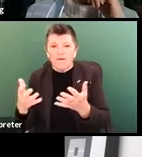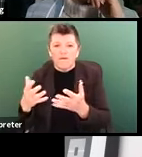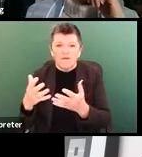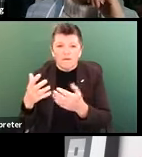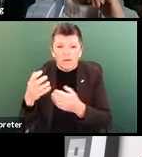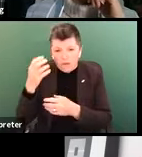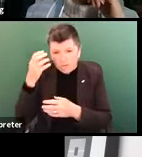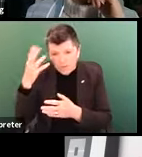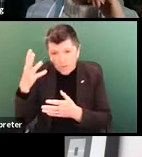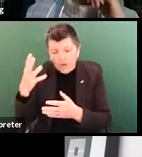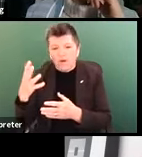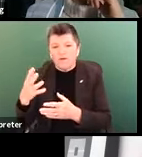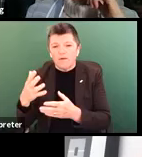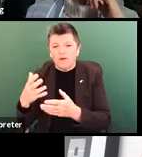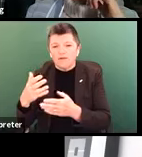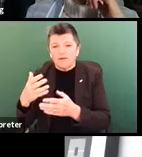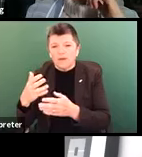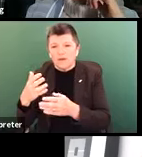secret